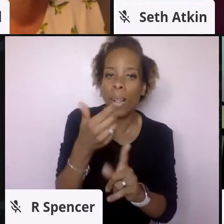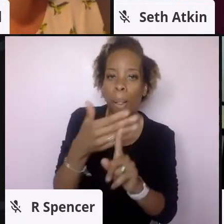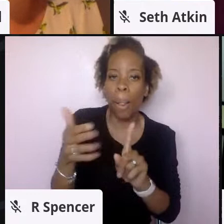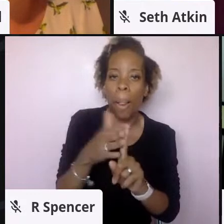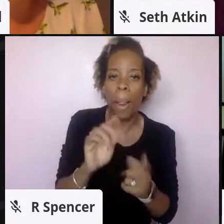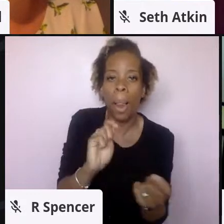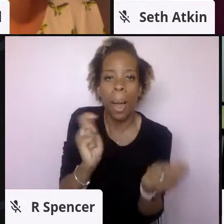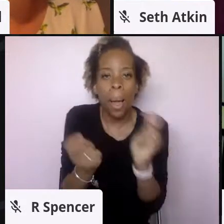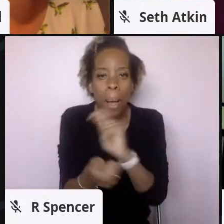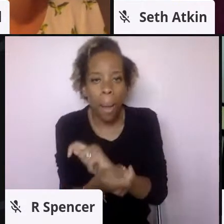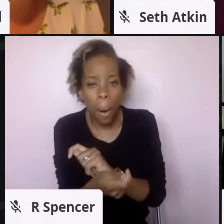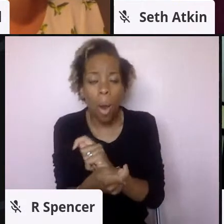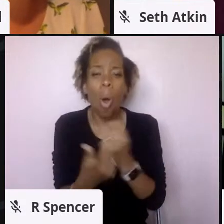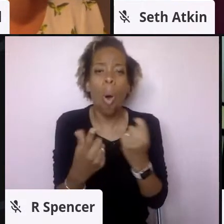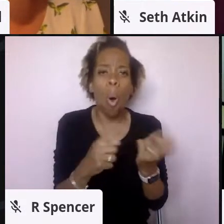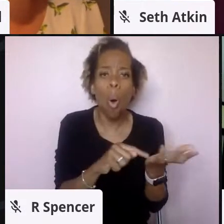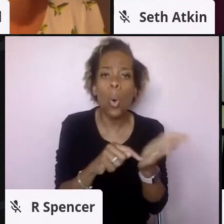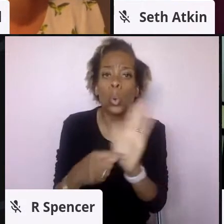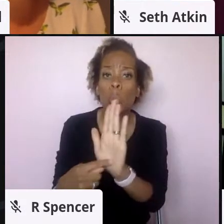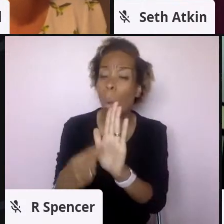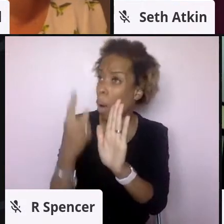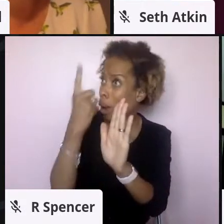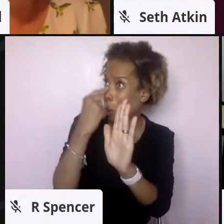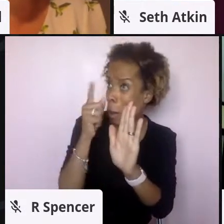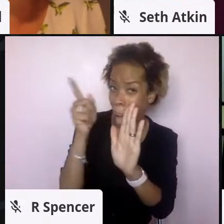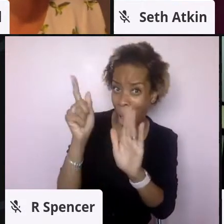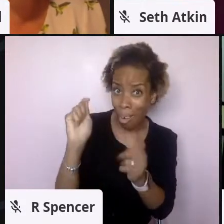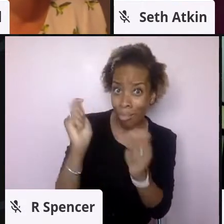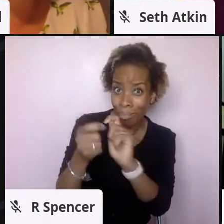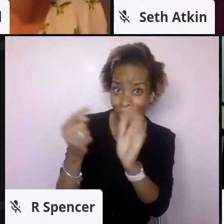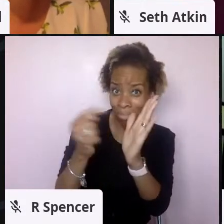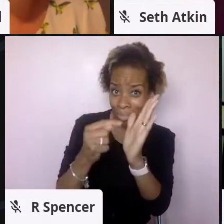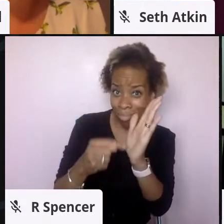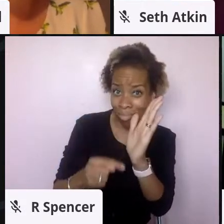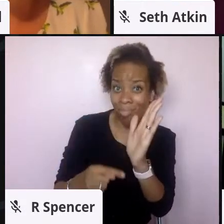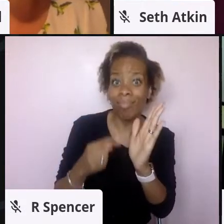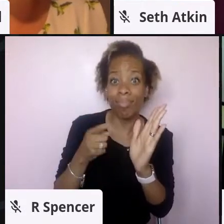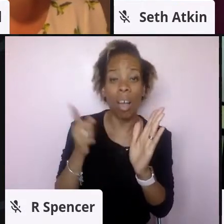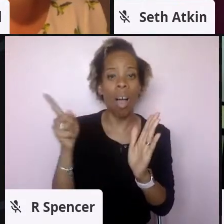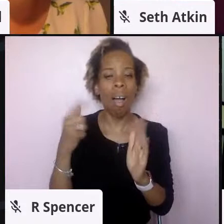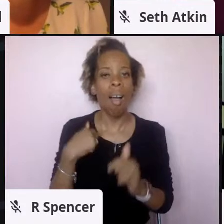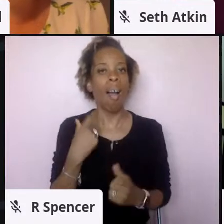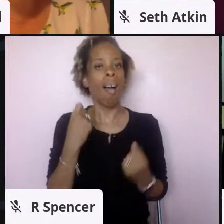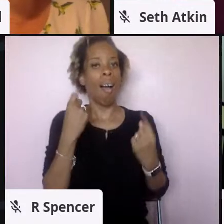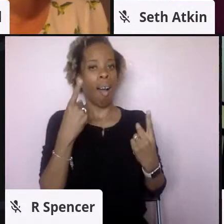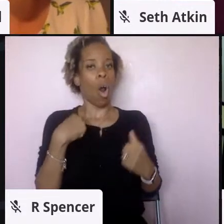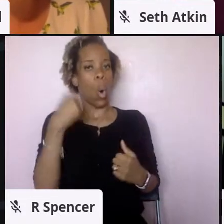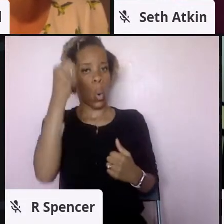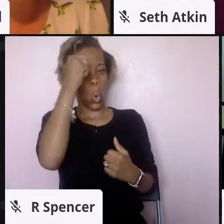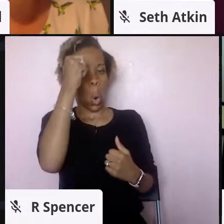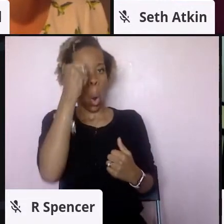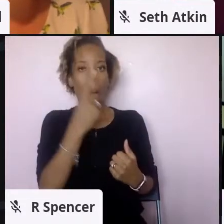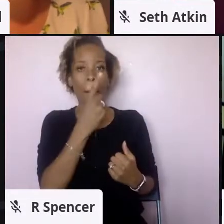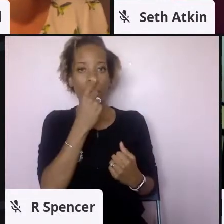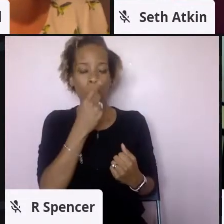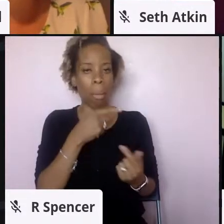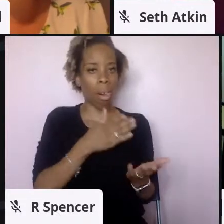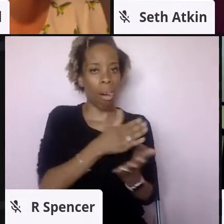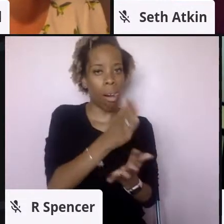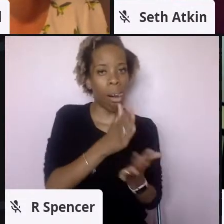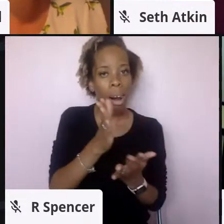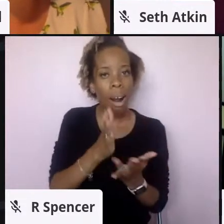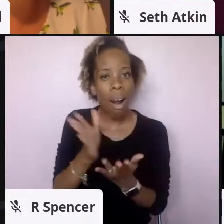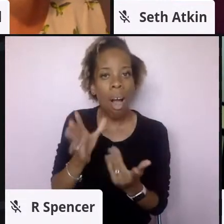engaging with employers and encouraging them to really think through in detail some of the actions that they need to take